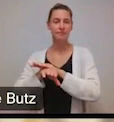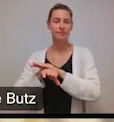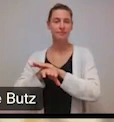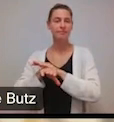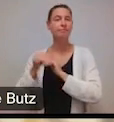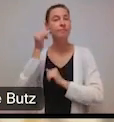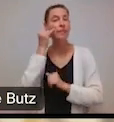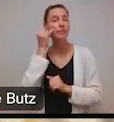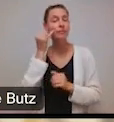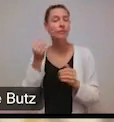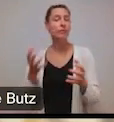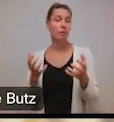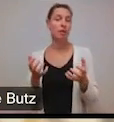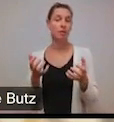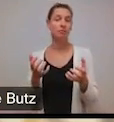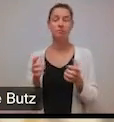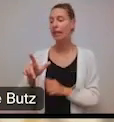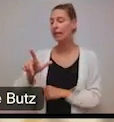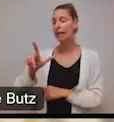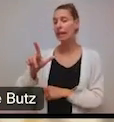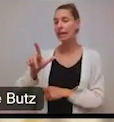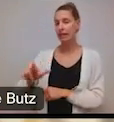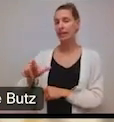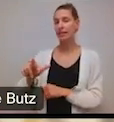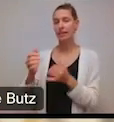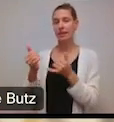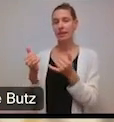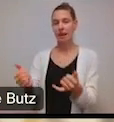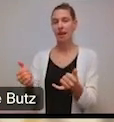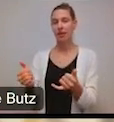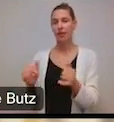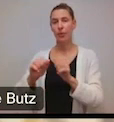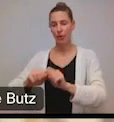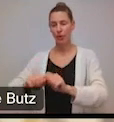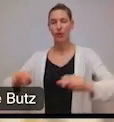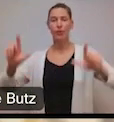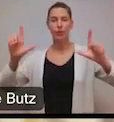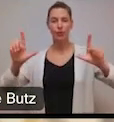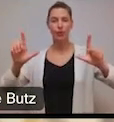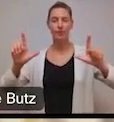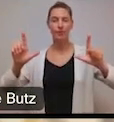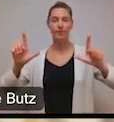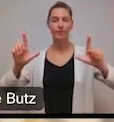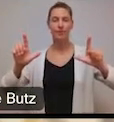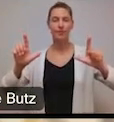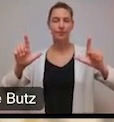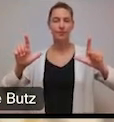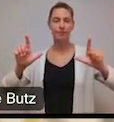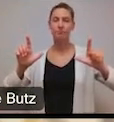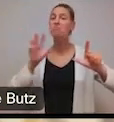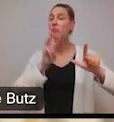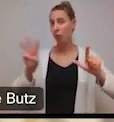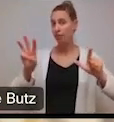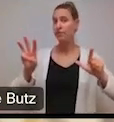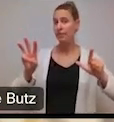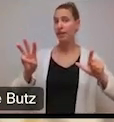If you would like, you can click on this right now, and it will take you to the website